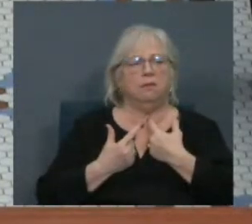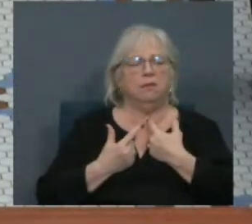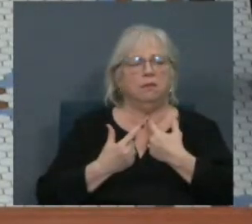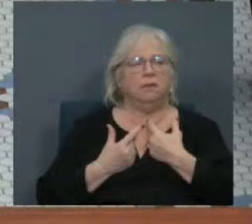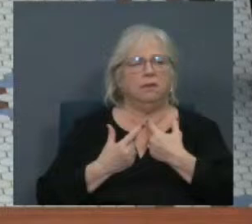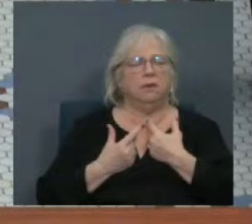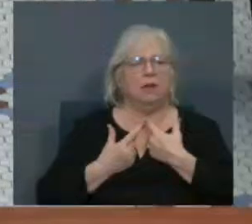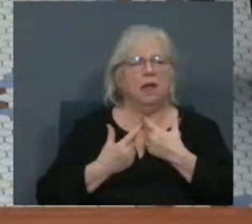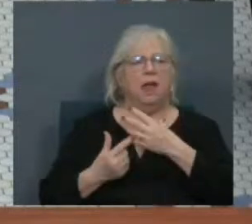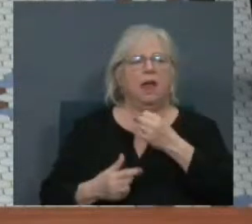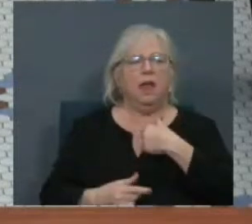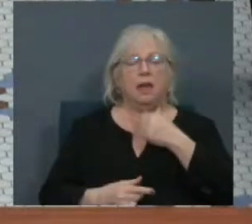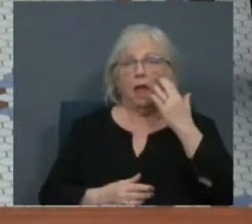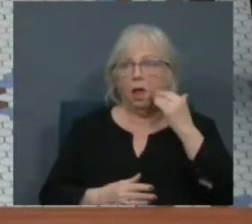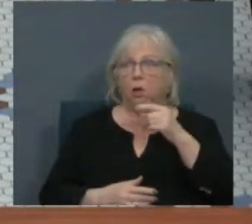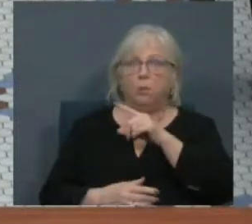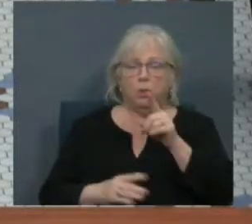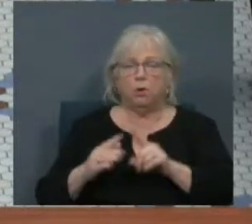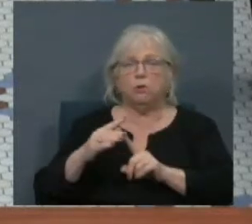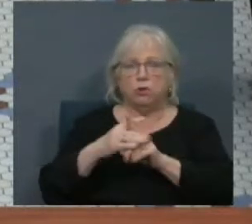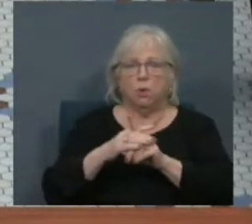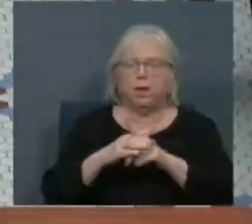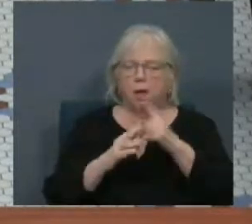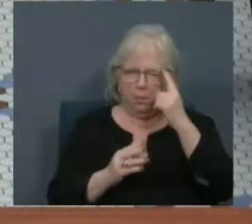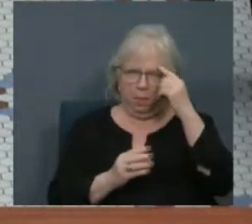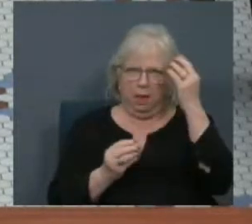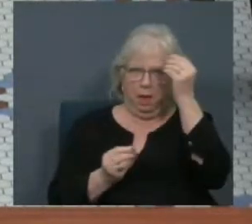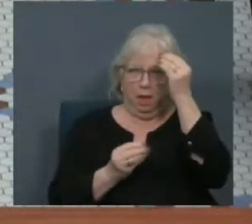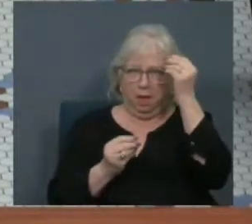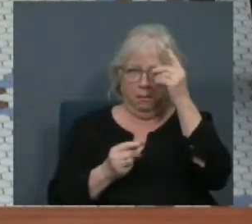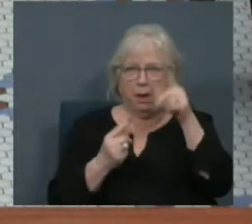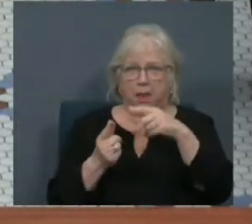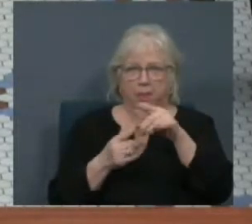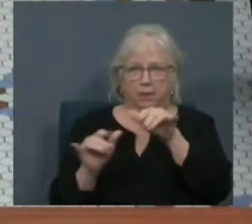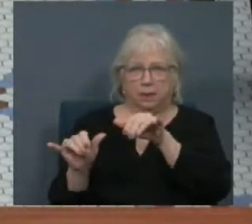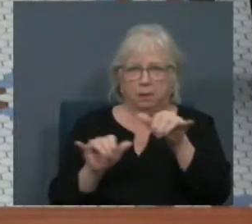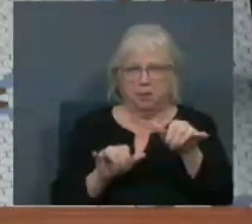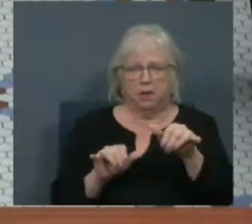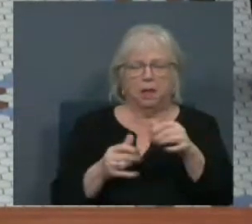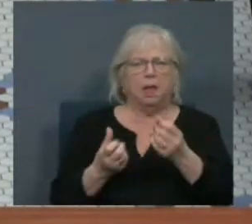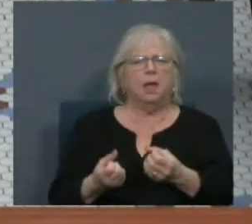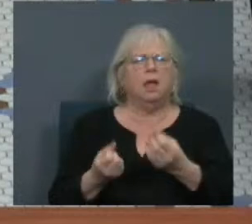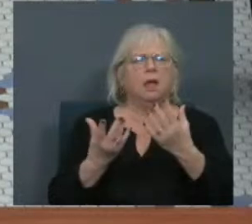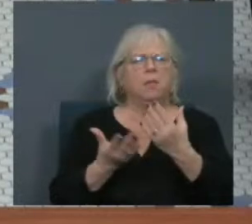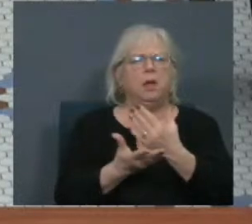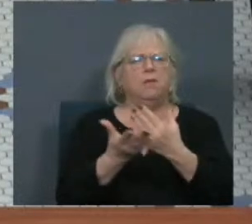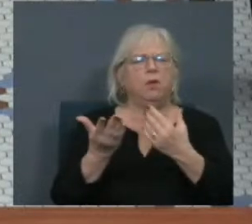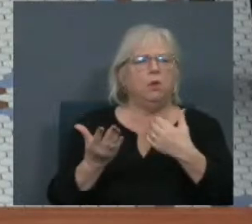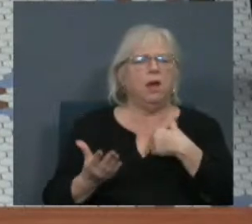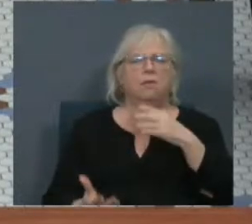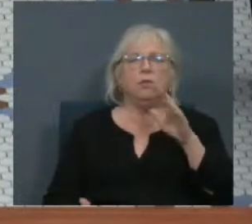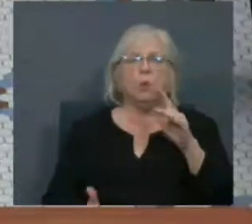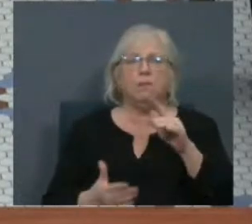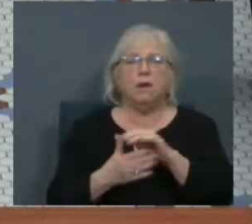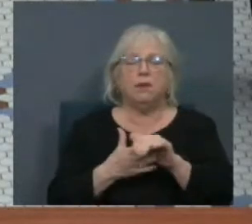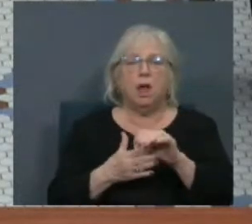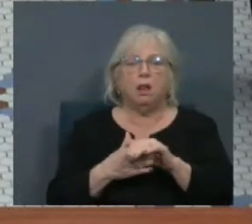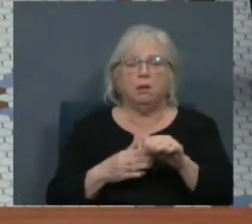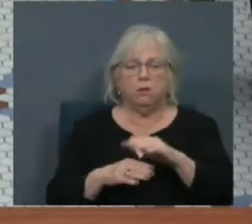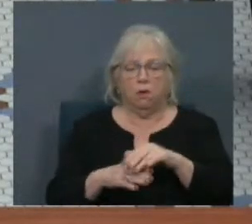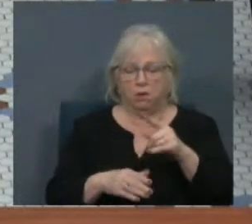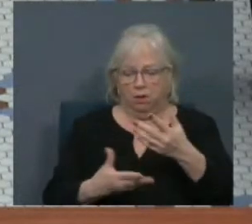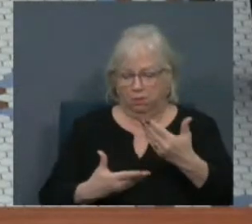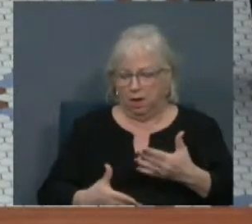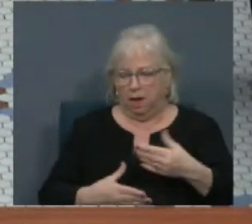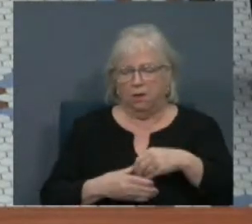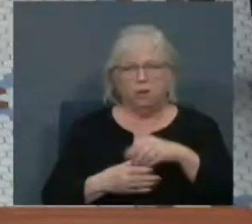And I hope that you are showing up and thinking about that. How many of y'all have $25 on you?